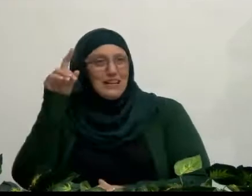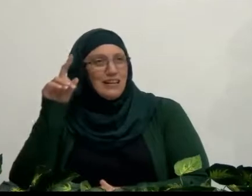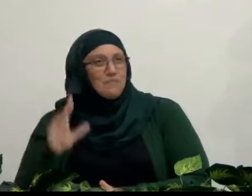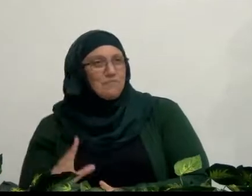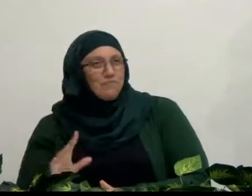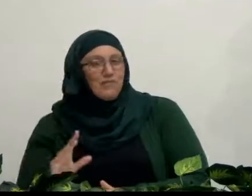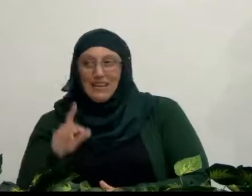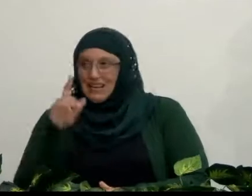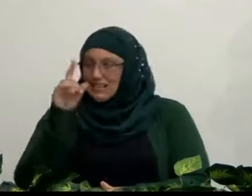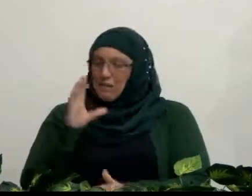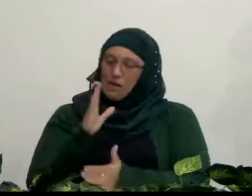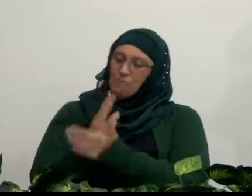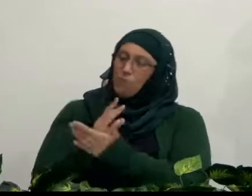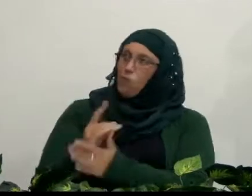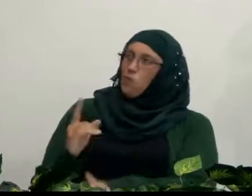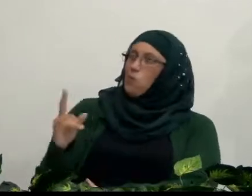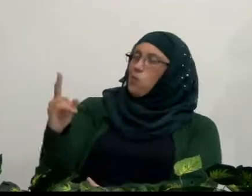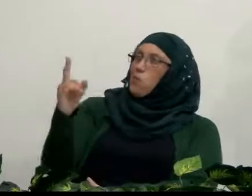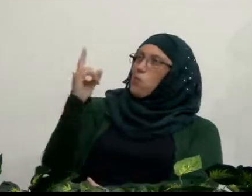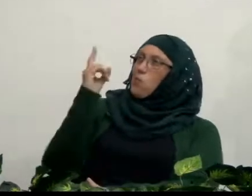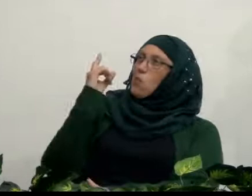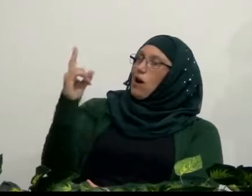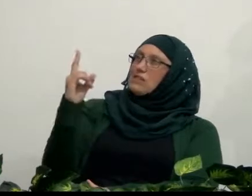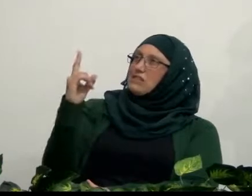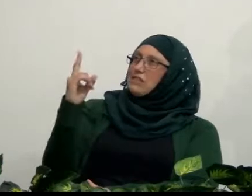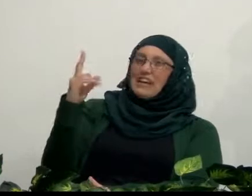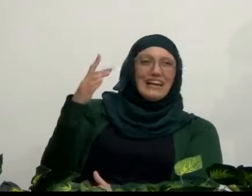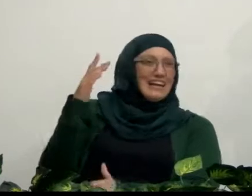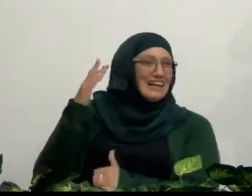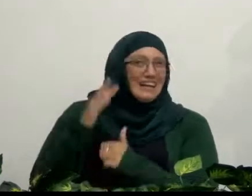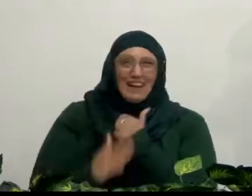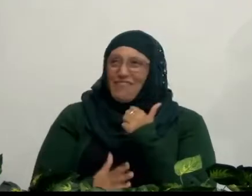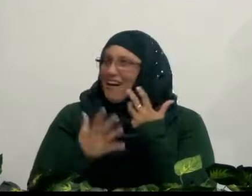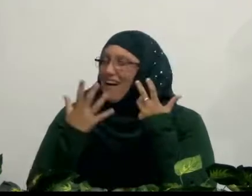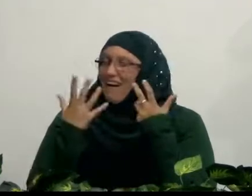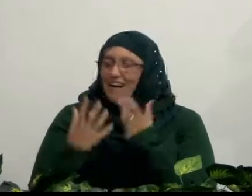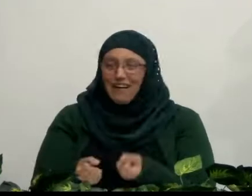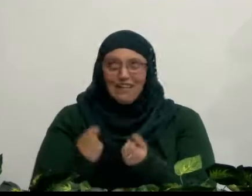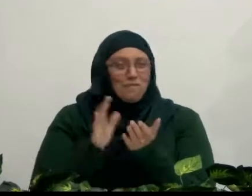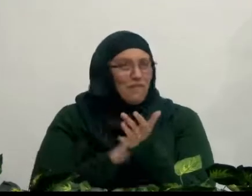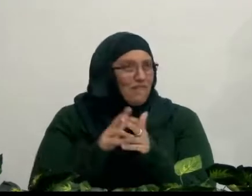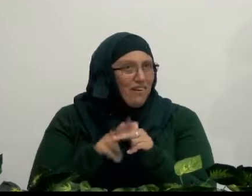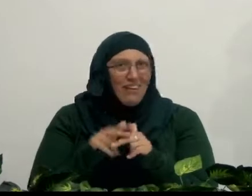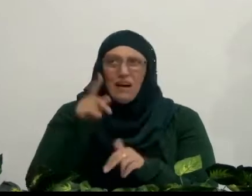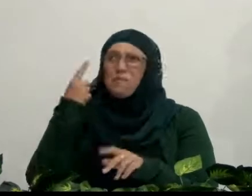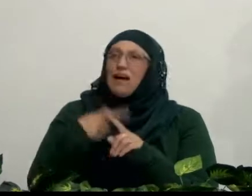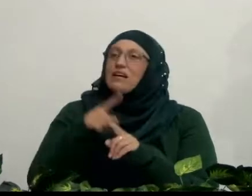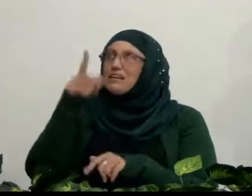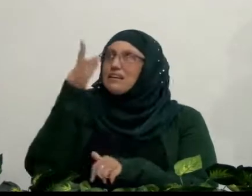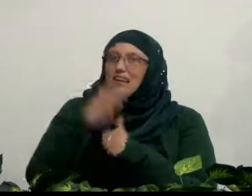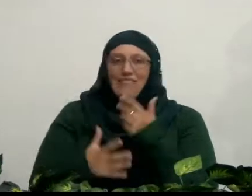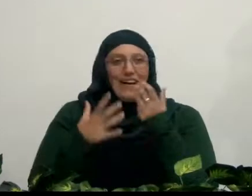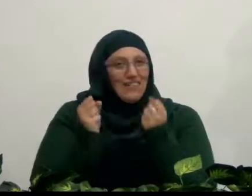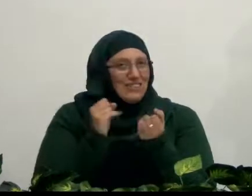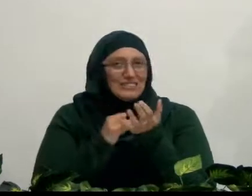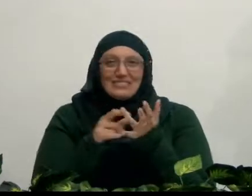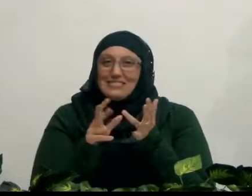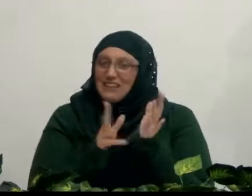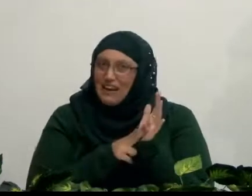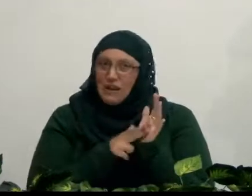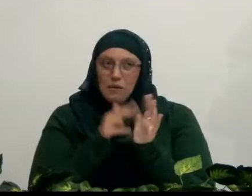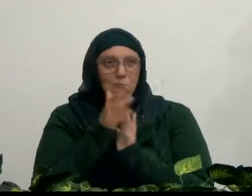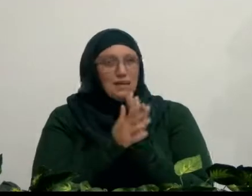no doubt in Islam that Allah subhanahu wa ta'ala never was begotten, nor did he beget, which means that